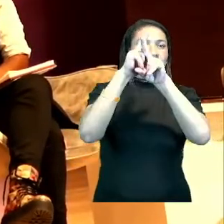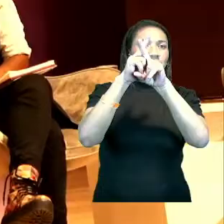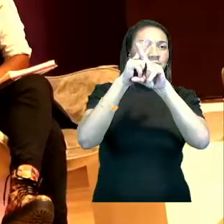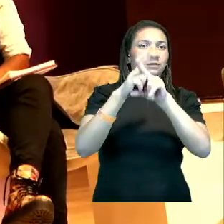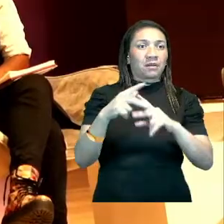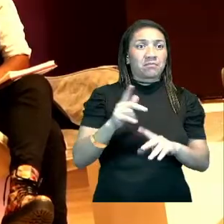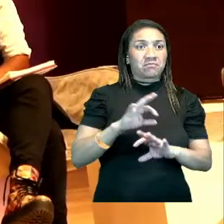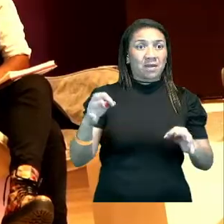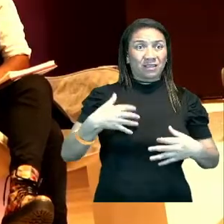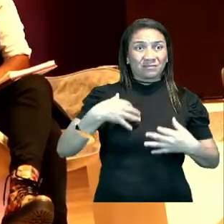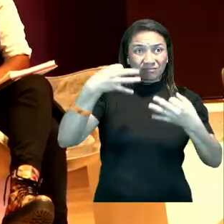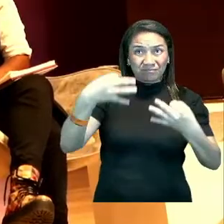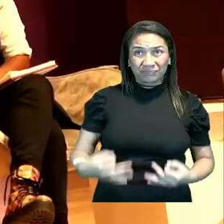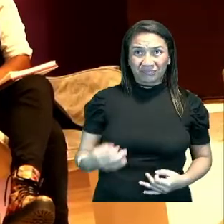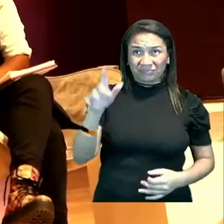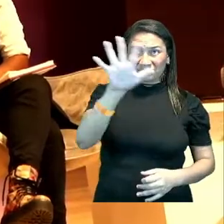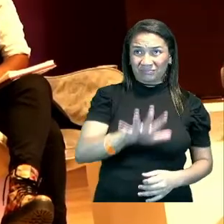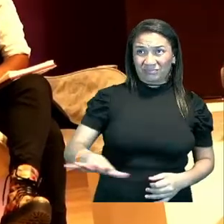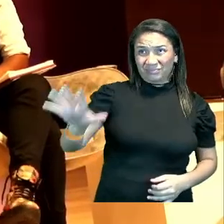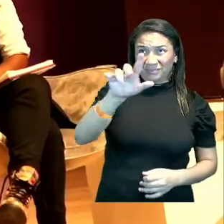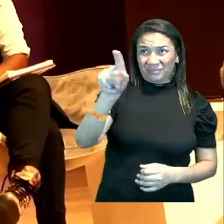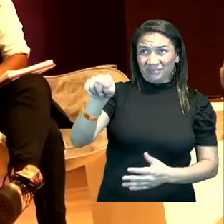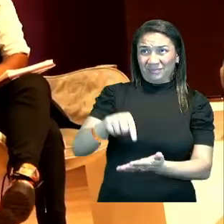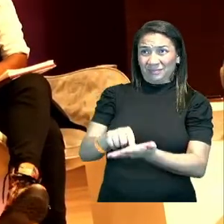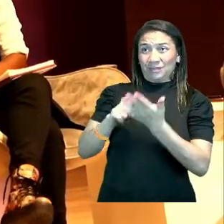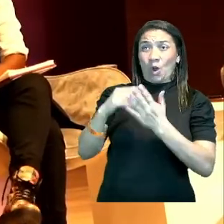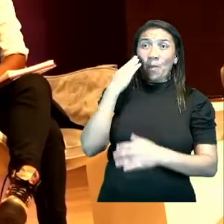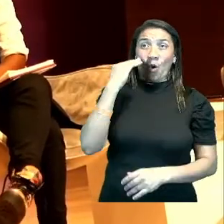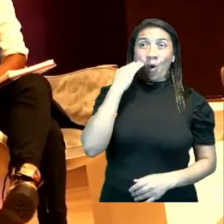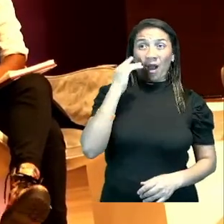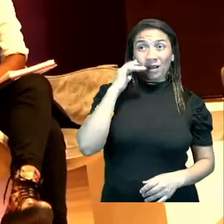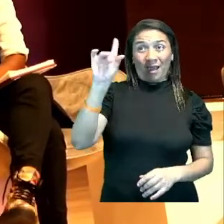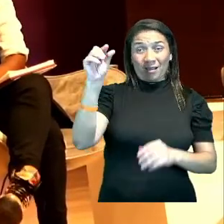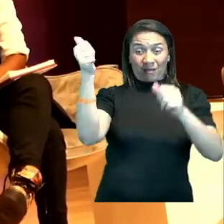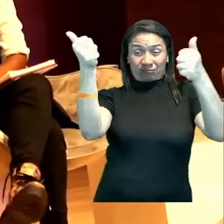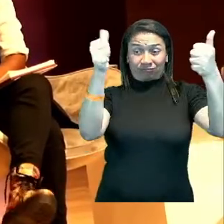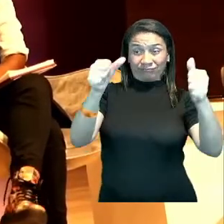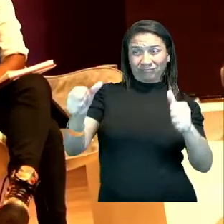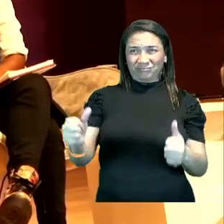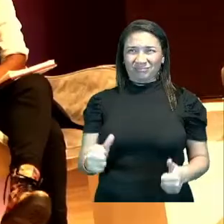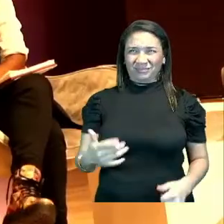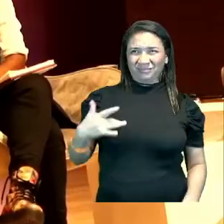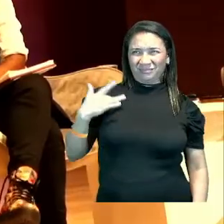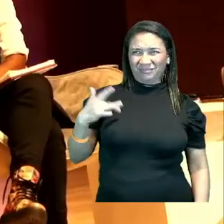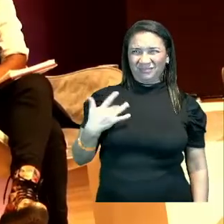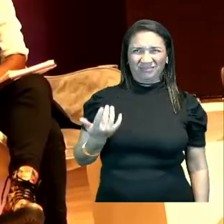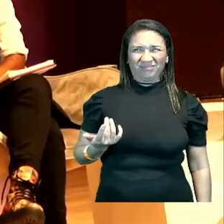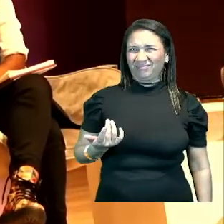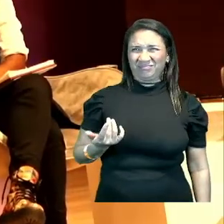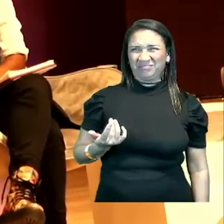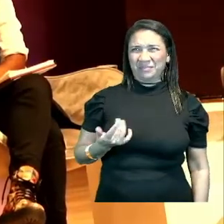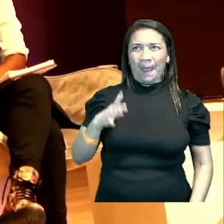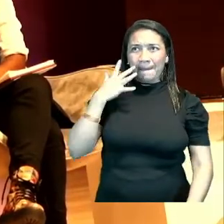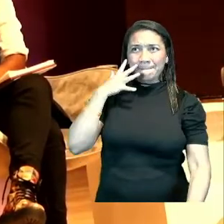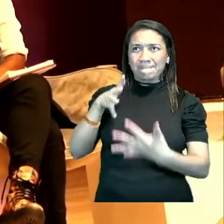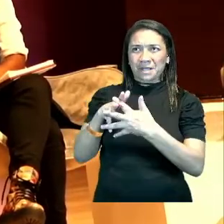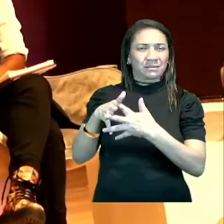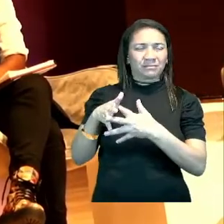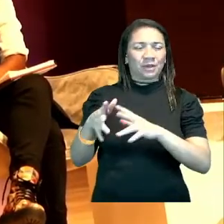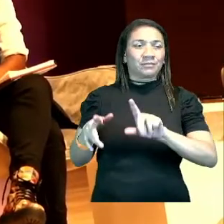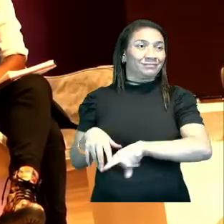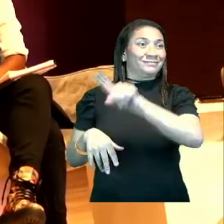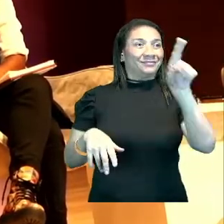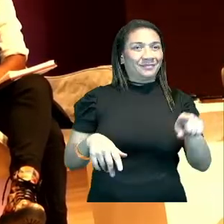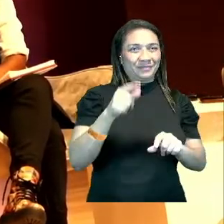in Paris. However, I never saw myself reflected in these images of the girl in Paris.